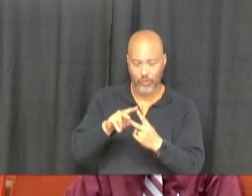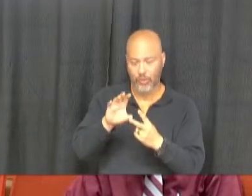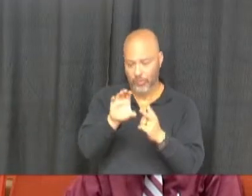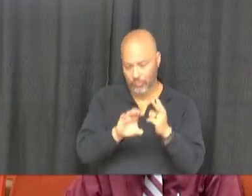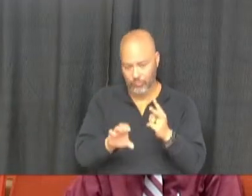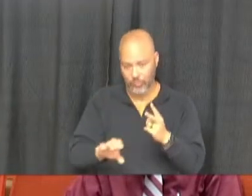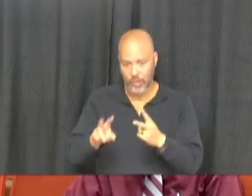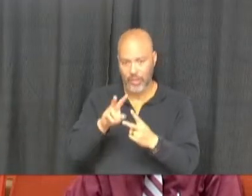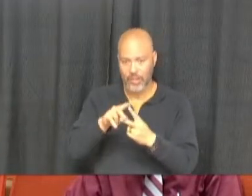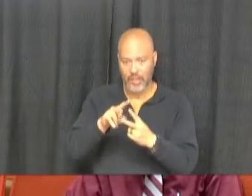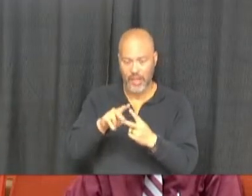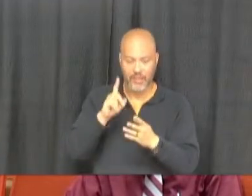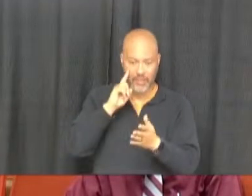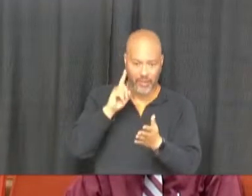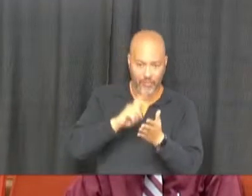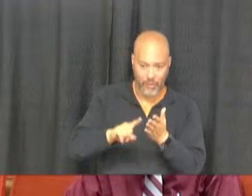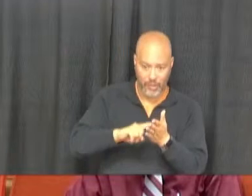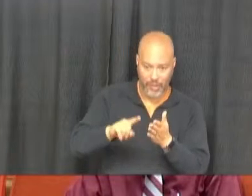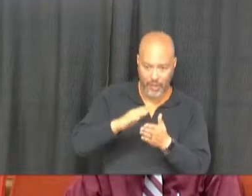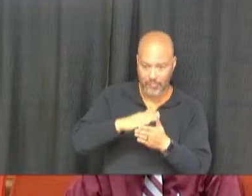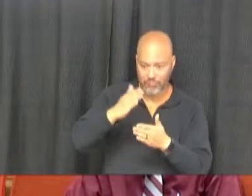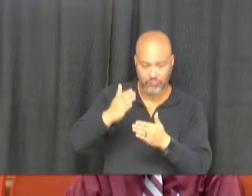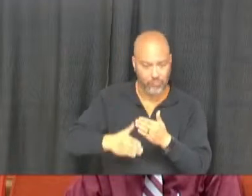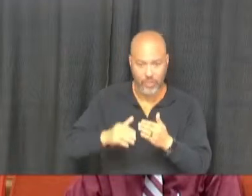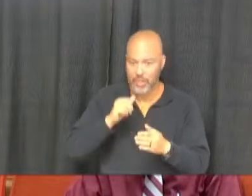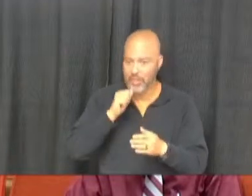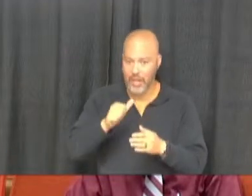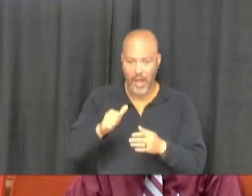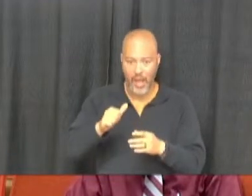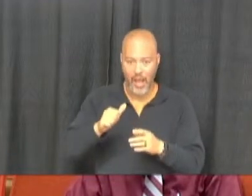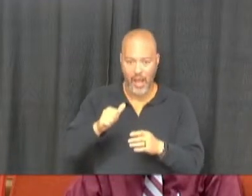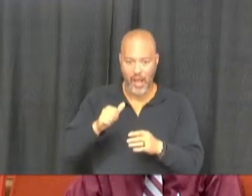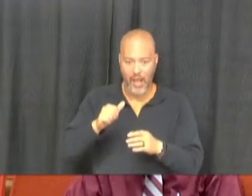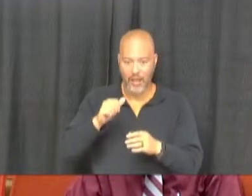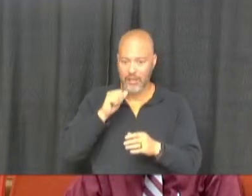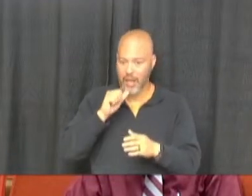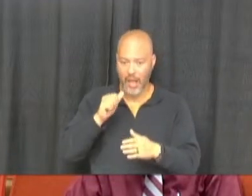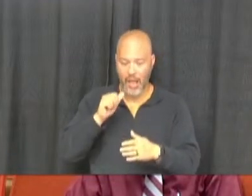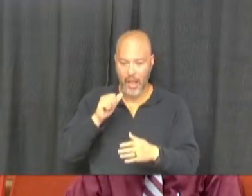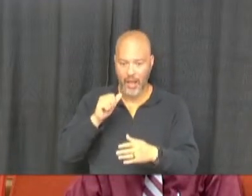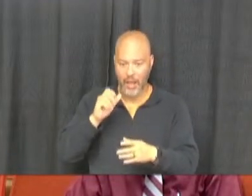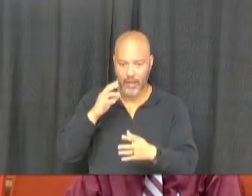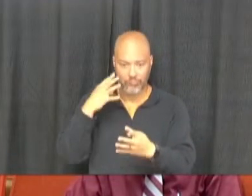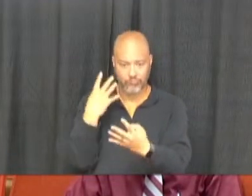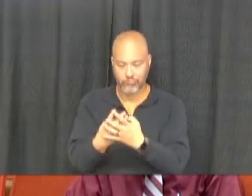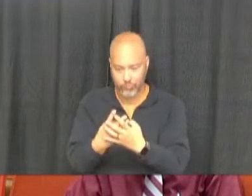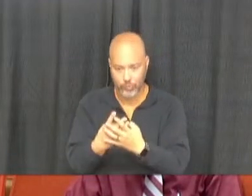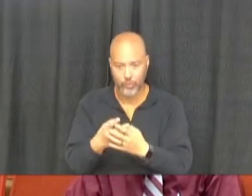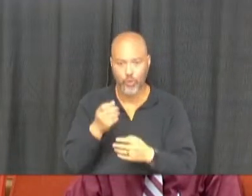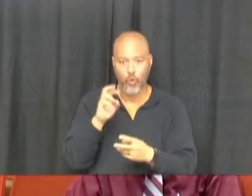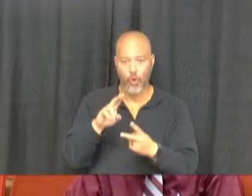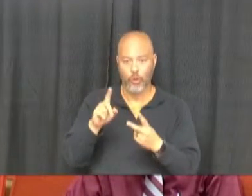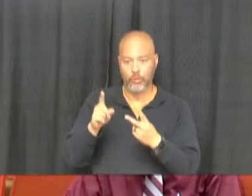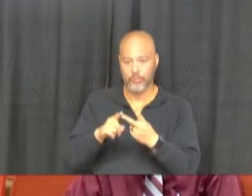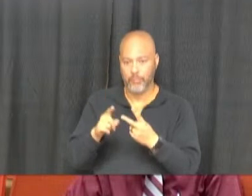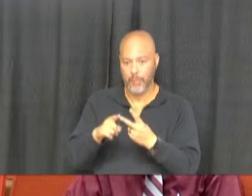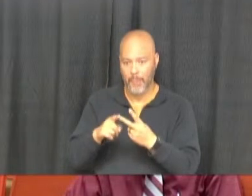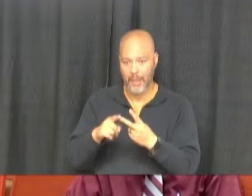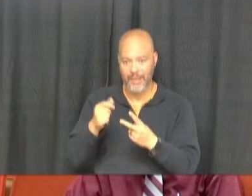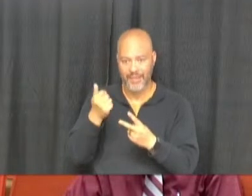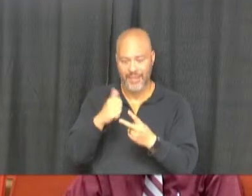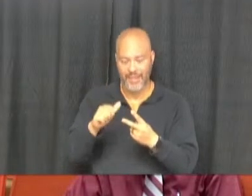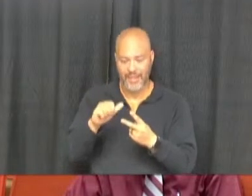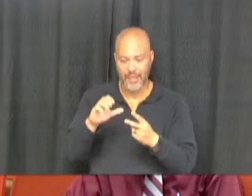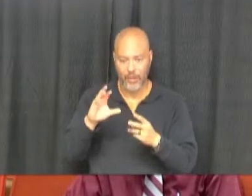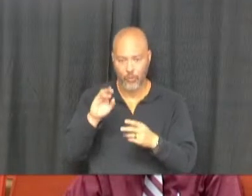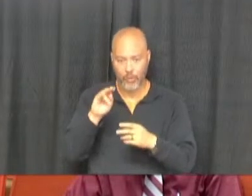subpart 1, an investigation that does not result in any criminal charges being filed, or 2, any